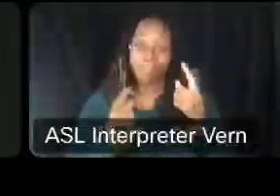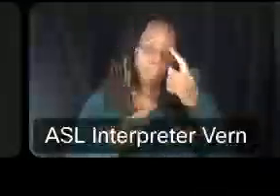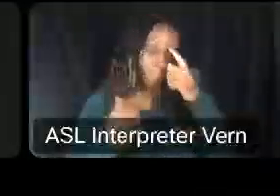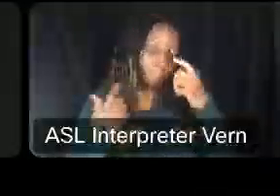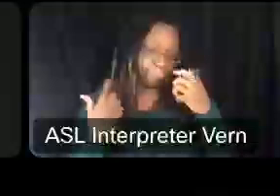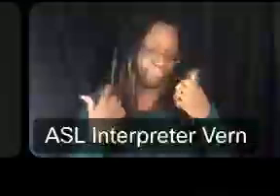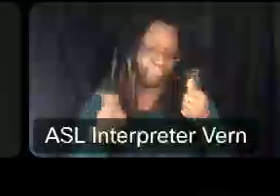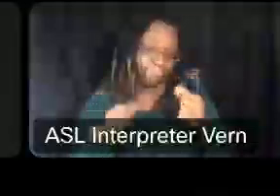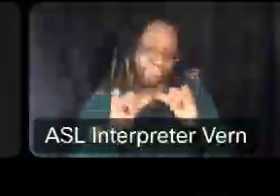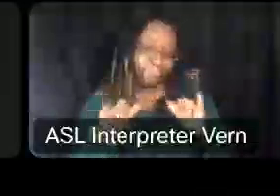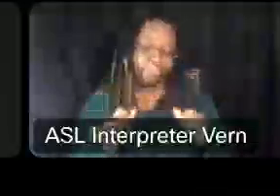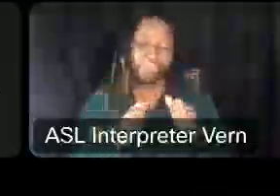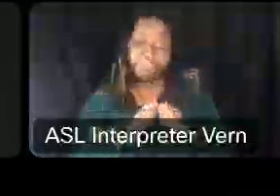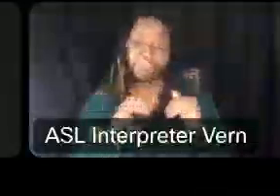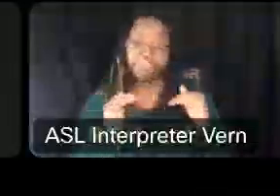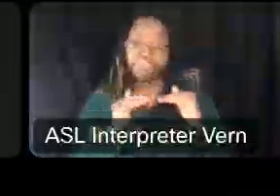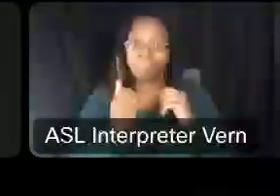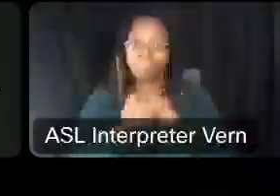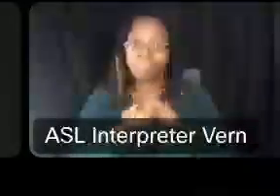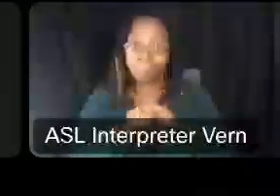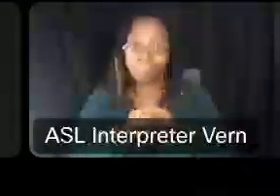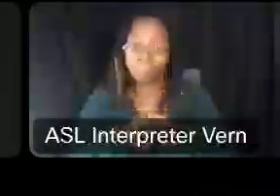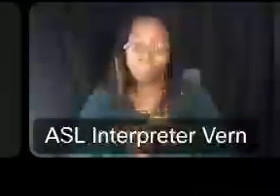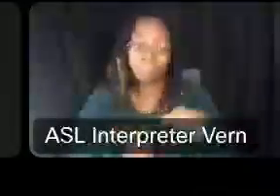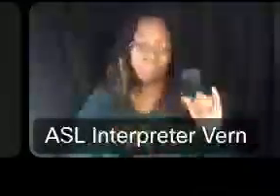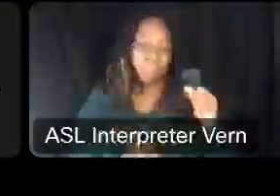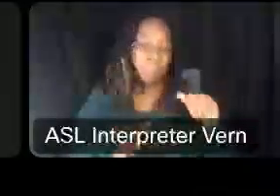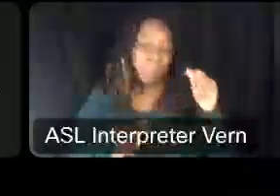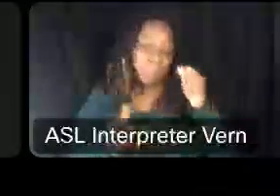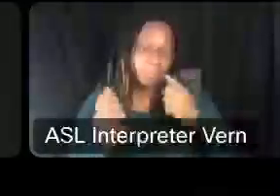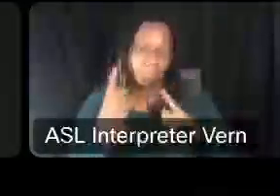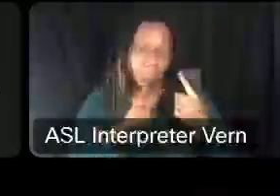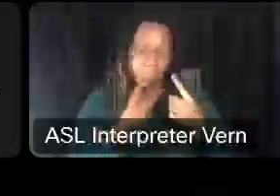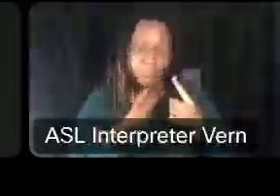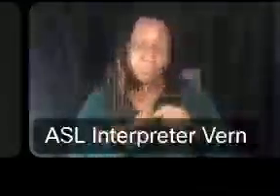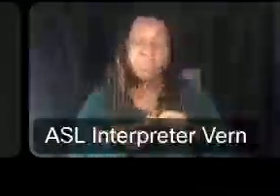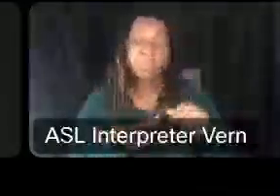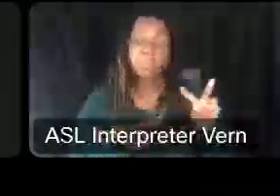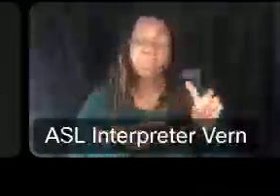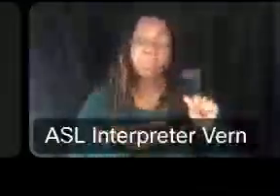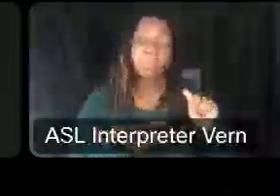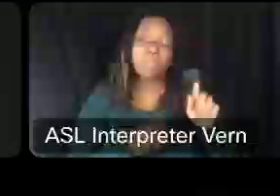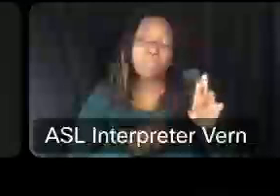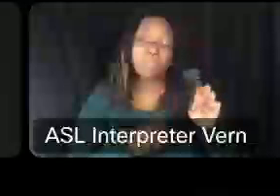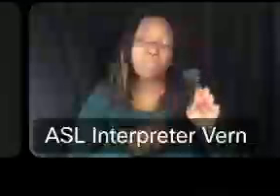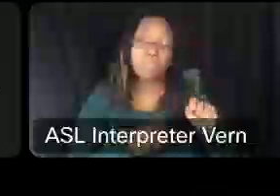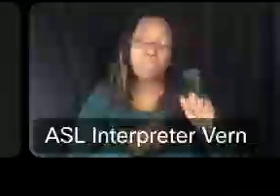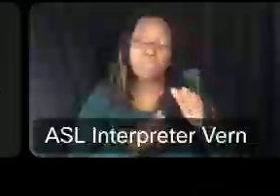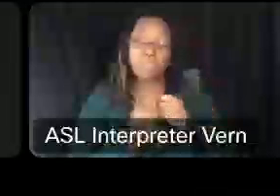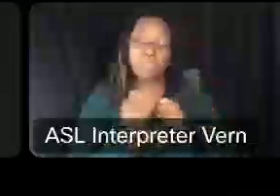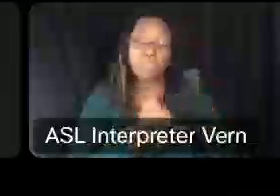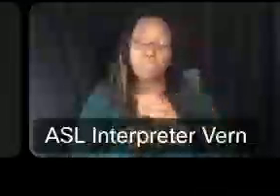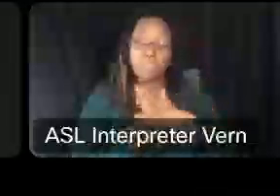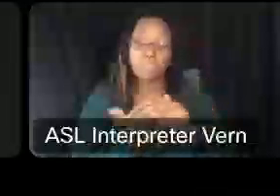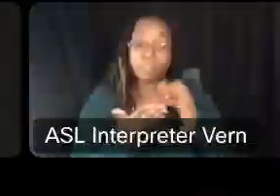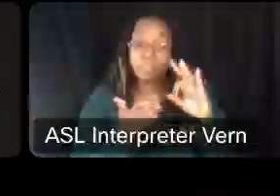support. Another aspect to think about is that while values is a foundational part of